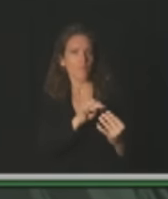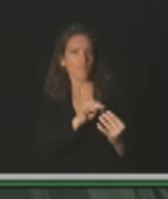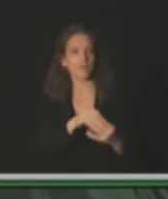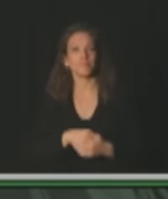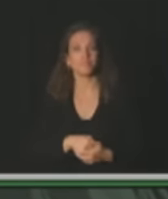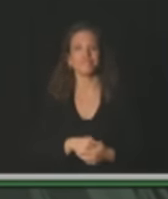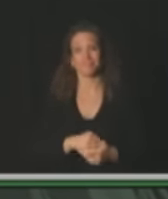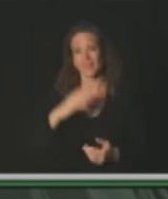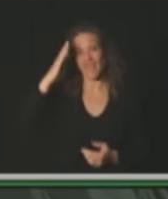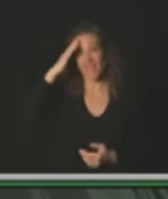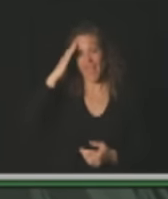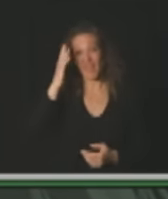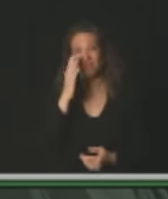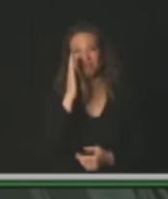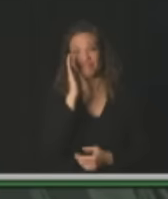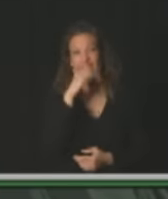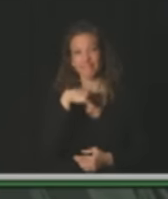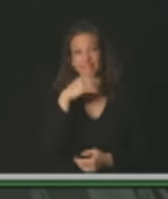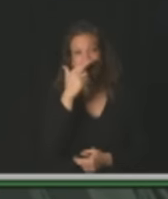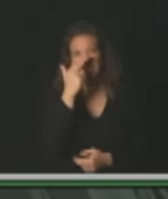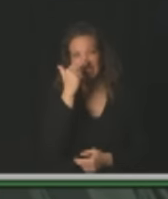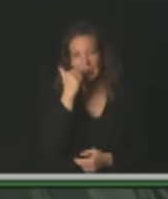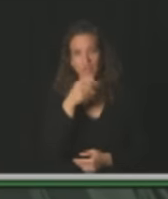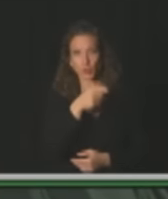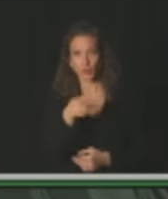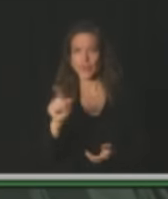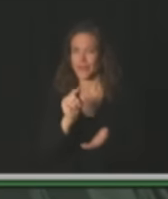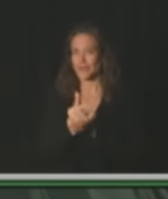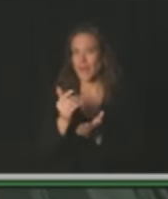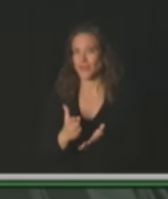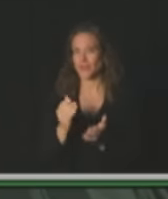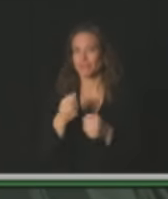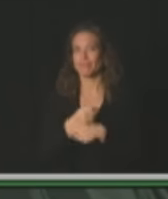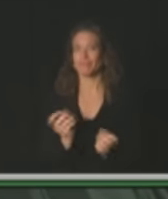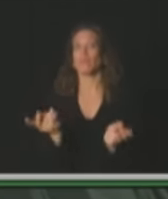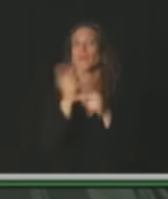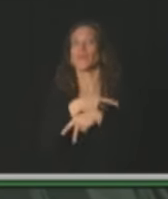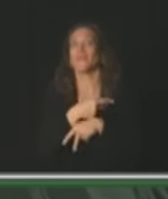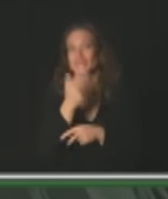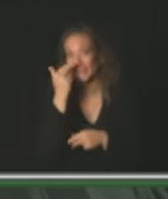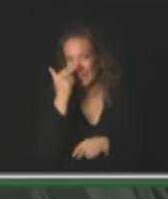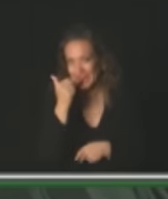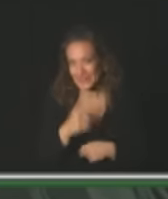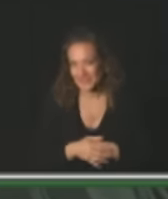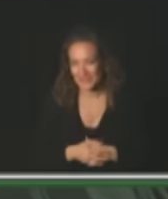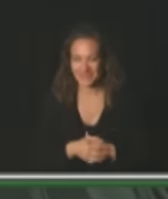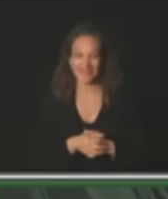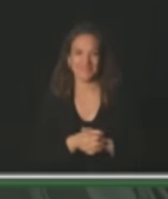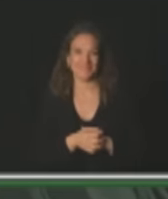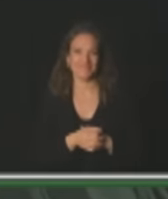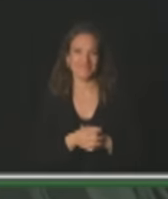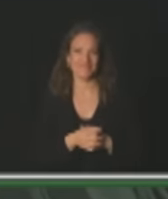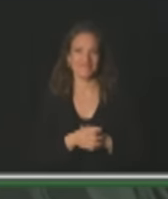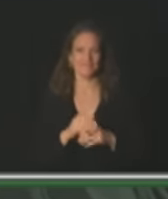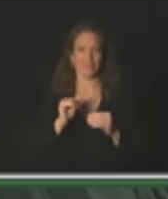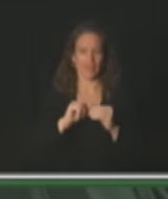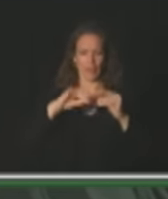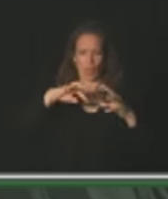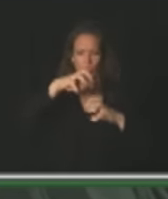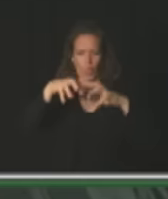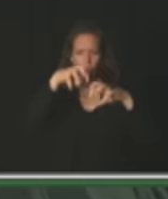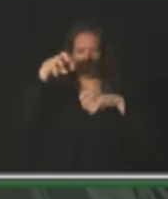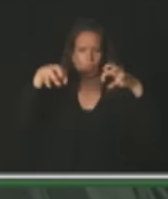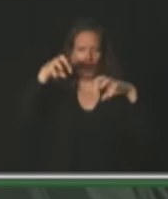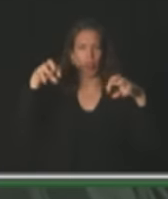hats that you graduates have made even more funny with all of the styrofoam and the